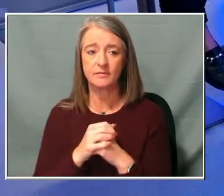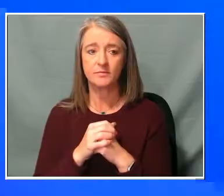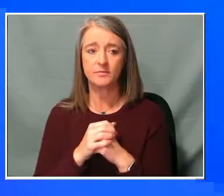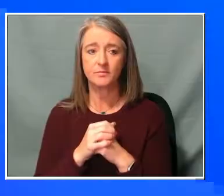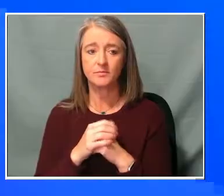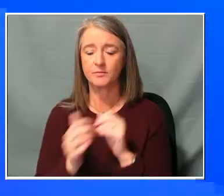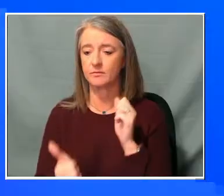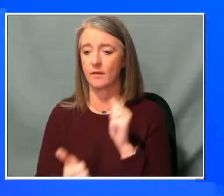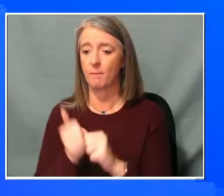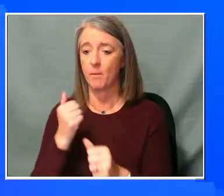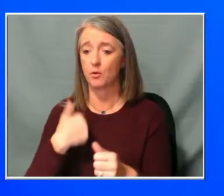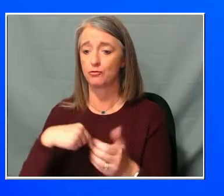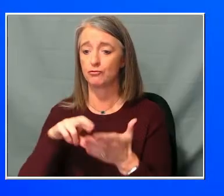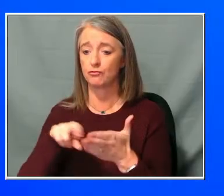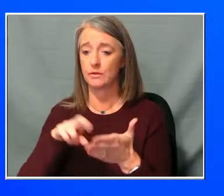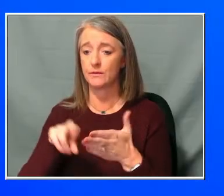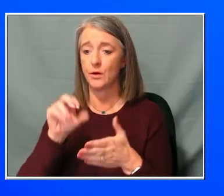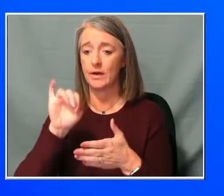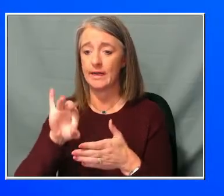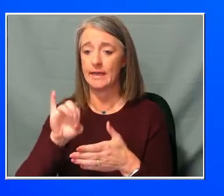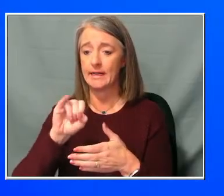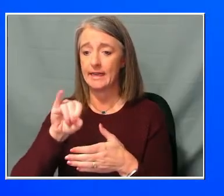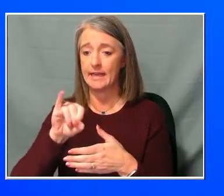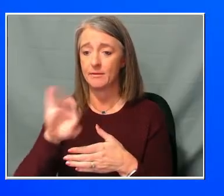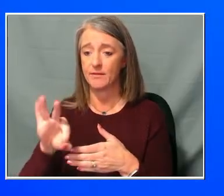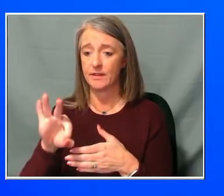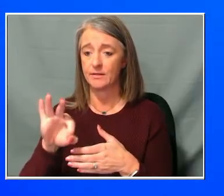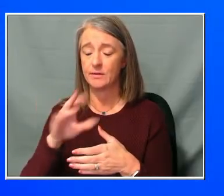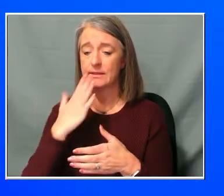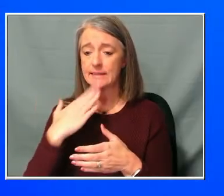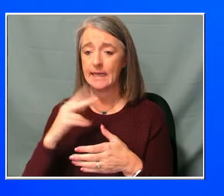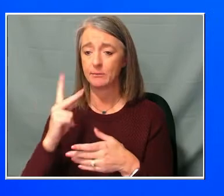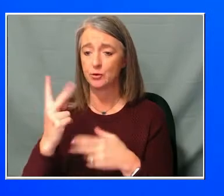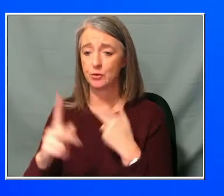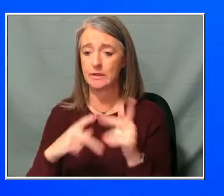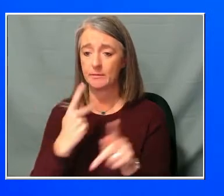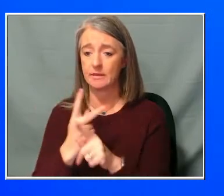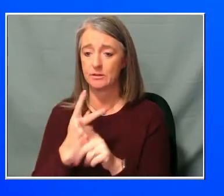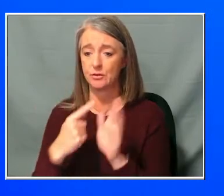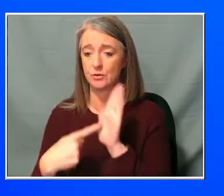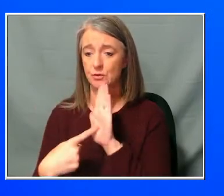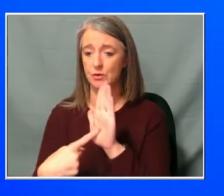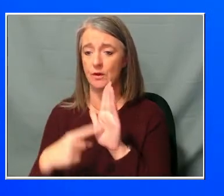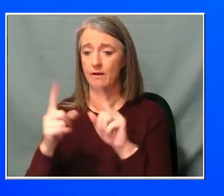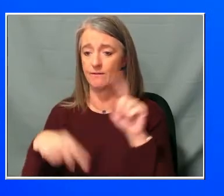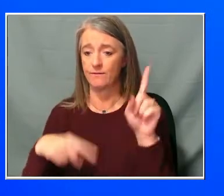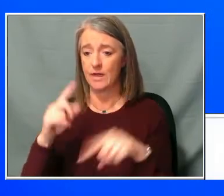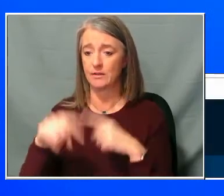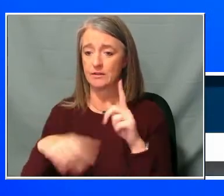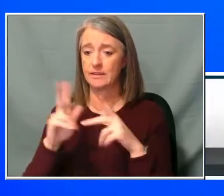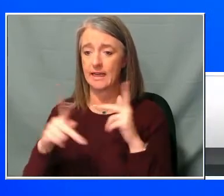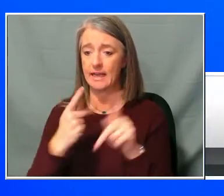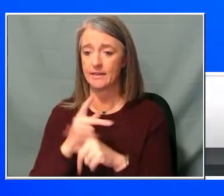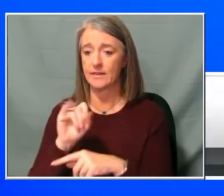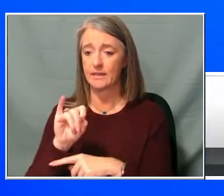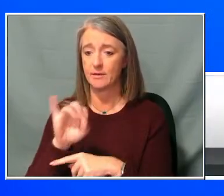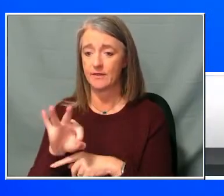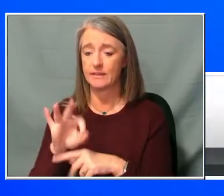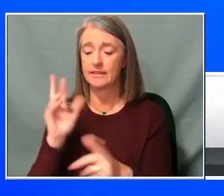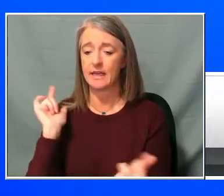of the research in intermittent fasting with type 2 diabetes has shown that various forms of intermittent fasting can